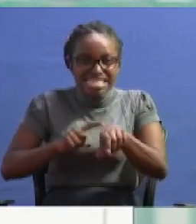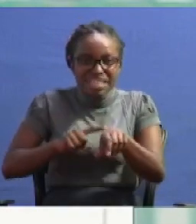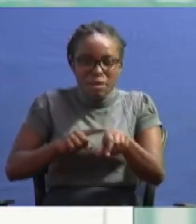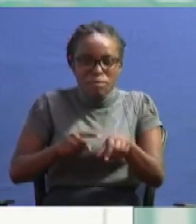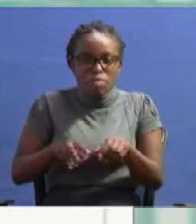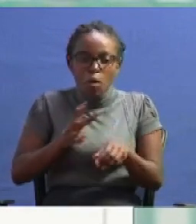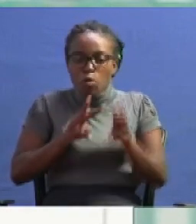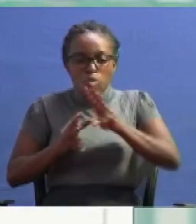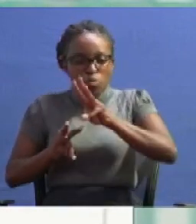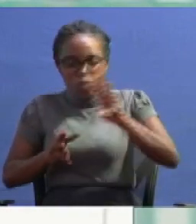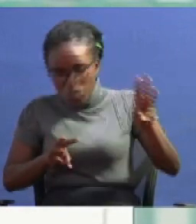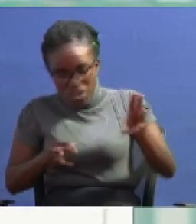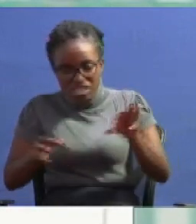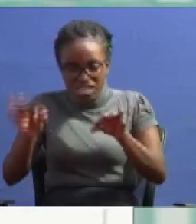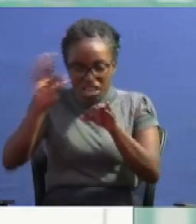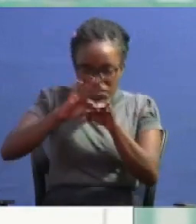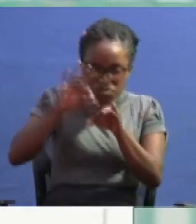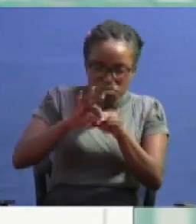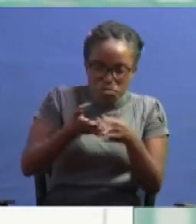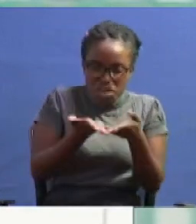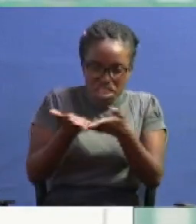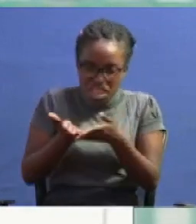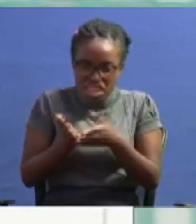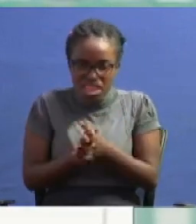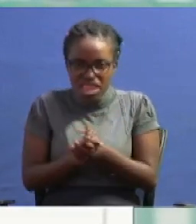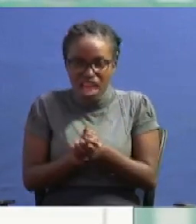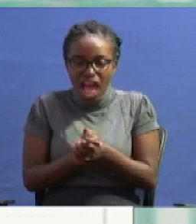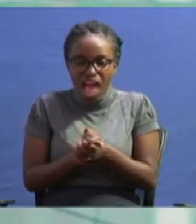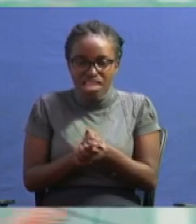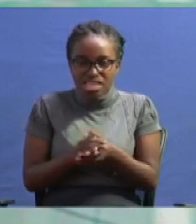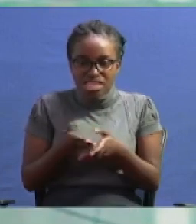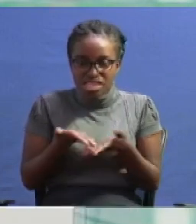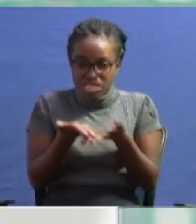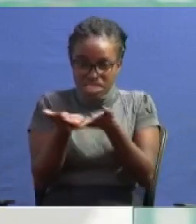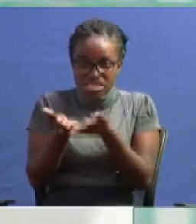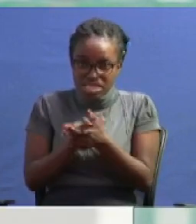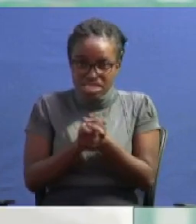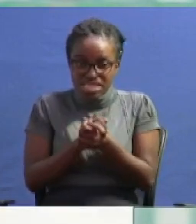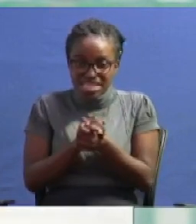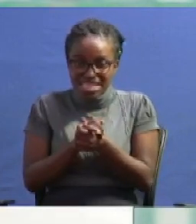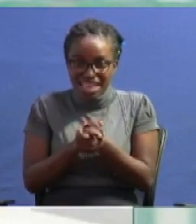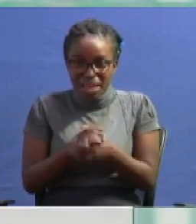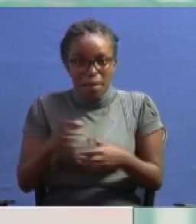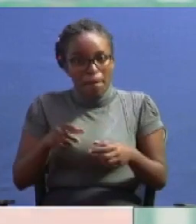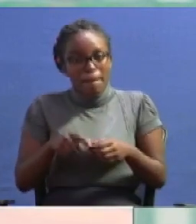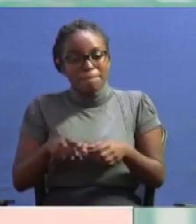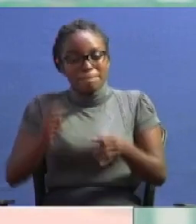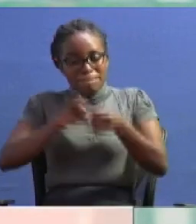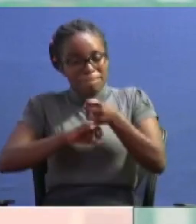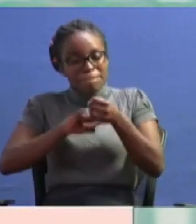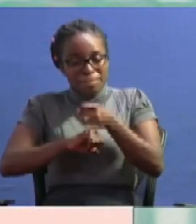terms of votes, and telling them, see, I'm just with this guy, we're in this marriage for the children. And as soon